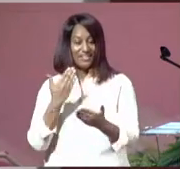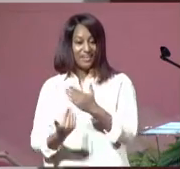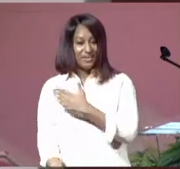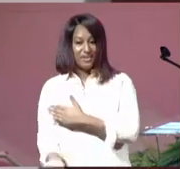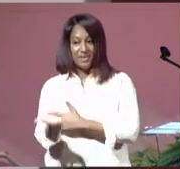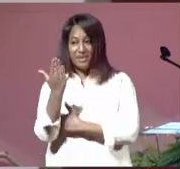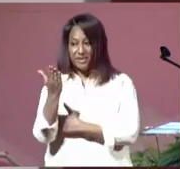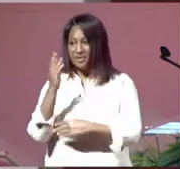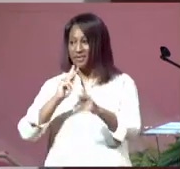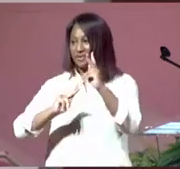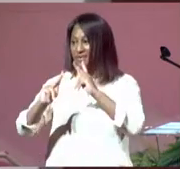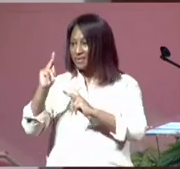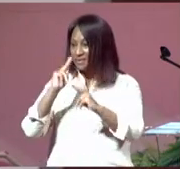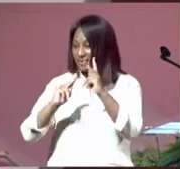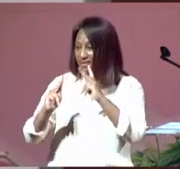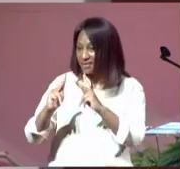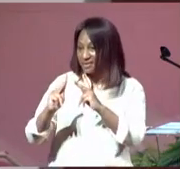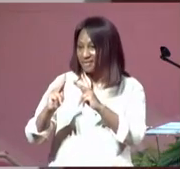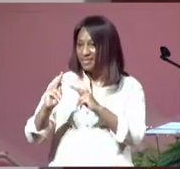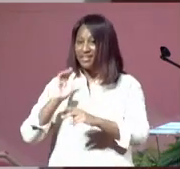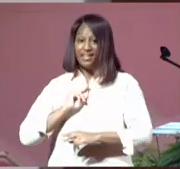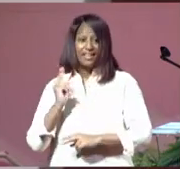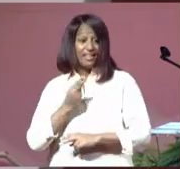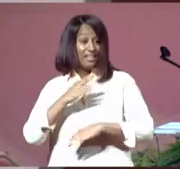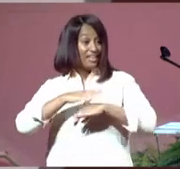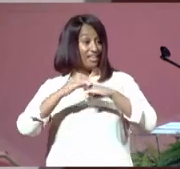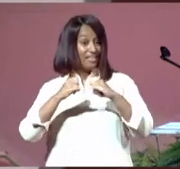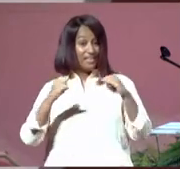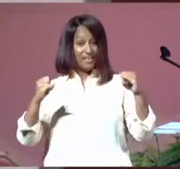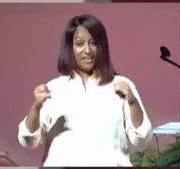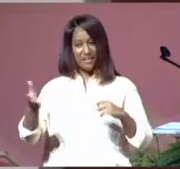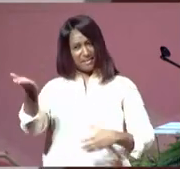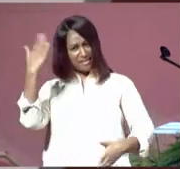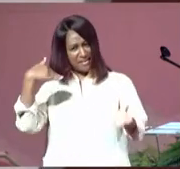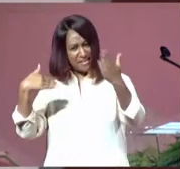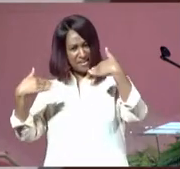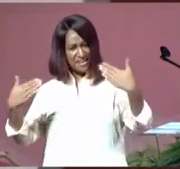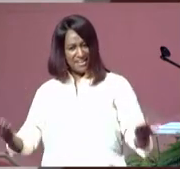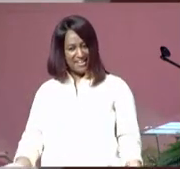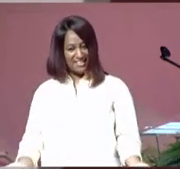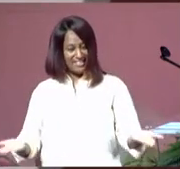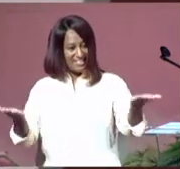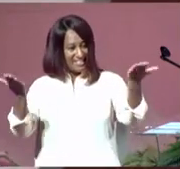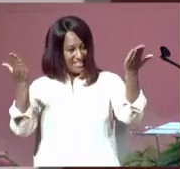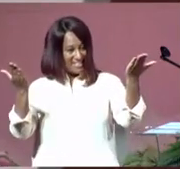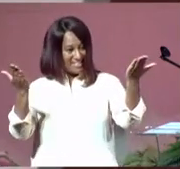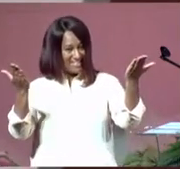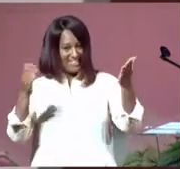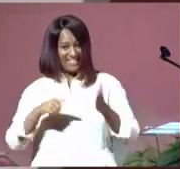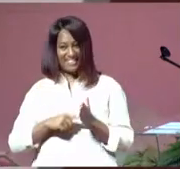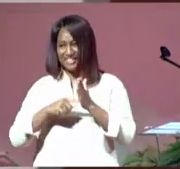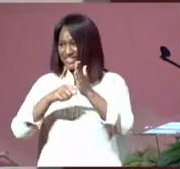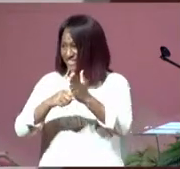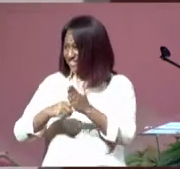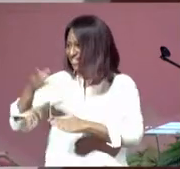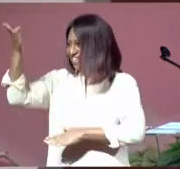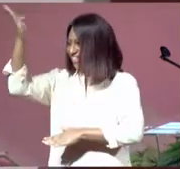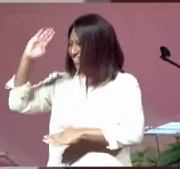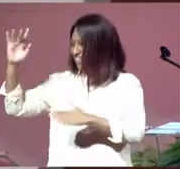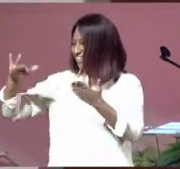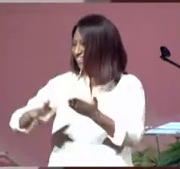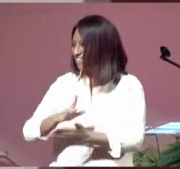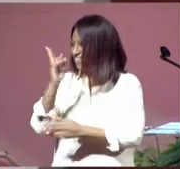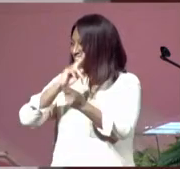of you who are visiting us online this morning. Come on and stand on your feet. Let's give God the glory, the honor, what